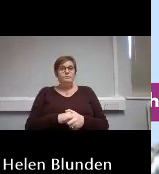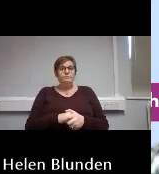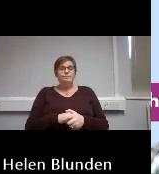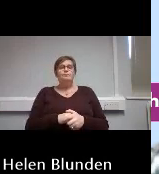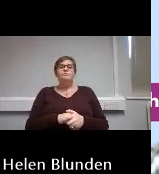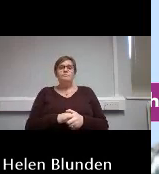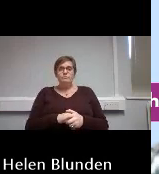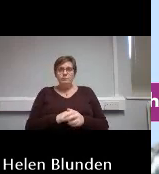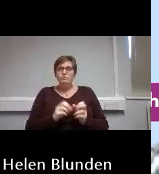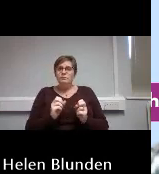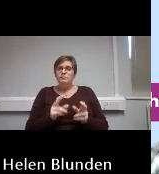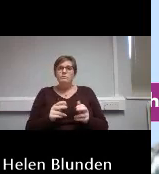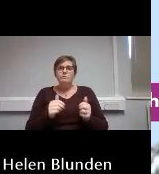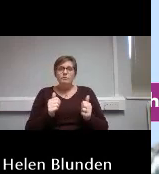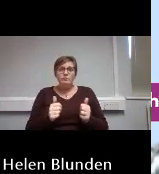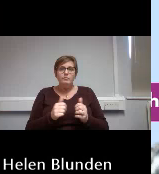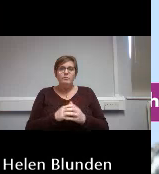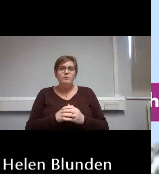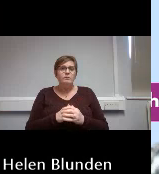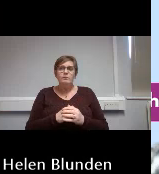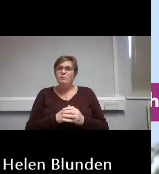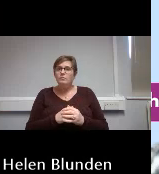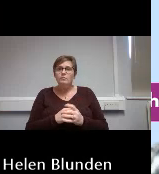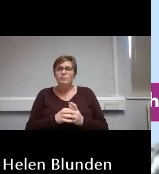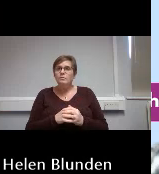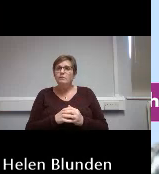Okay, So this is for me now.